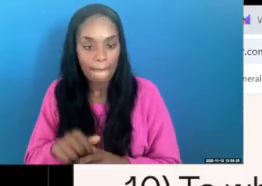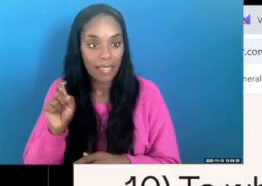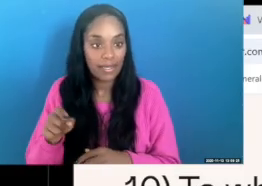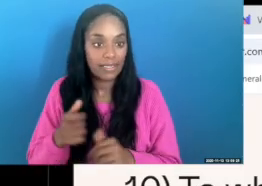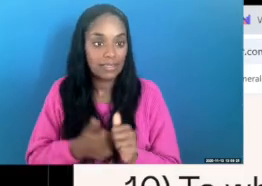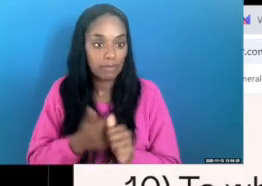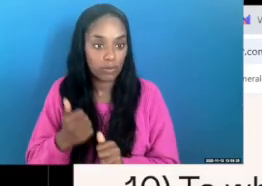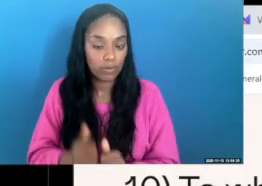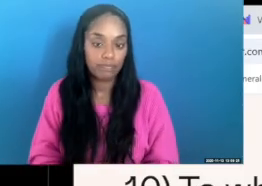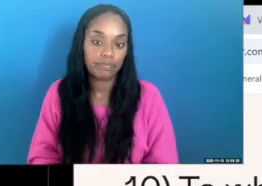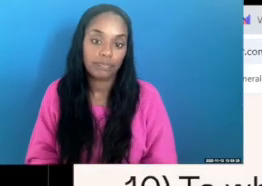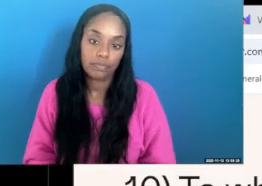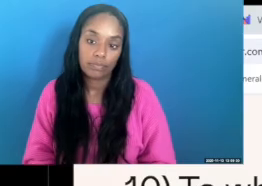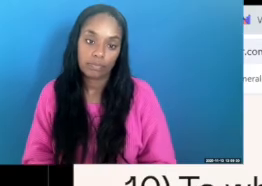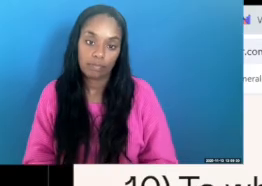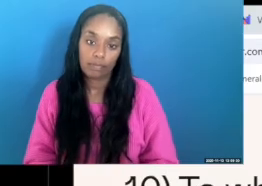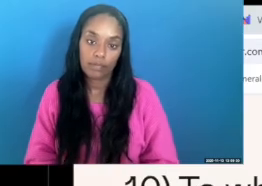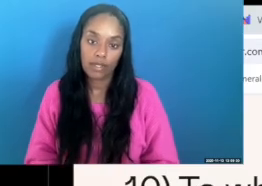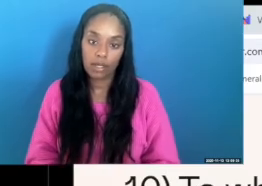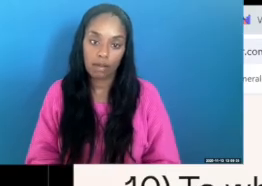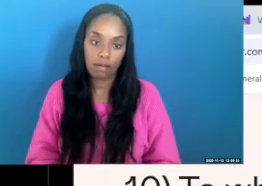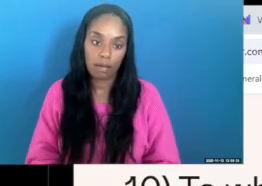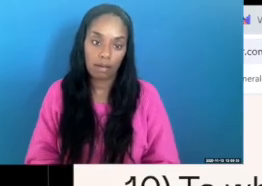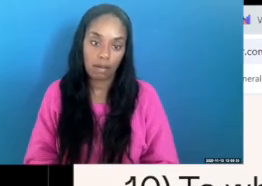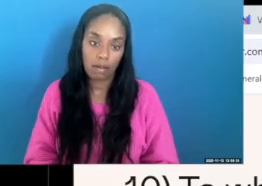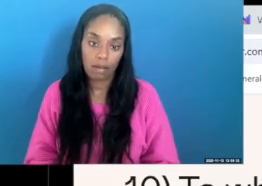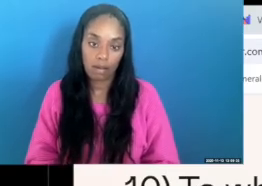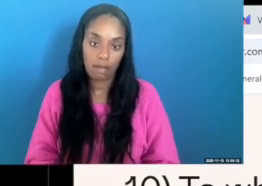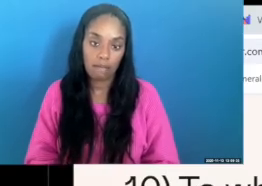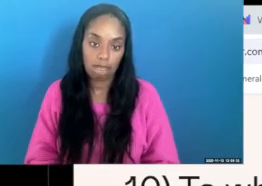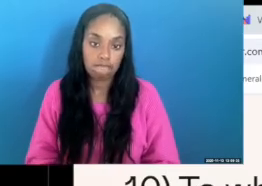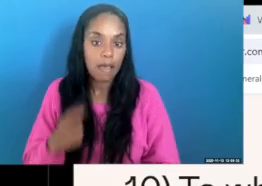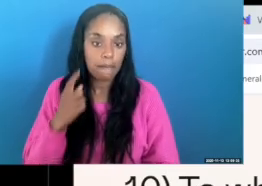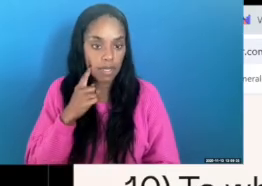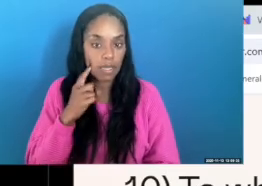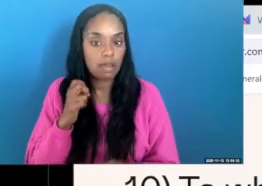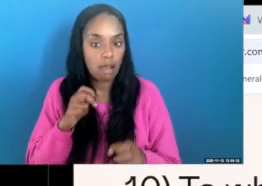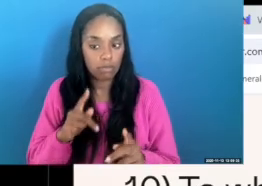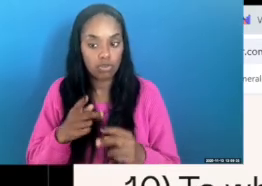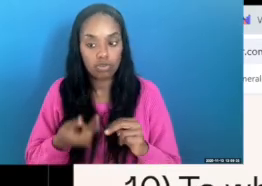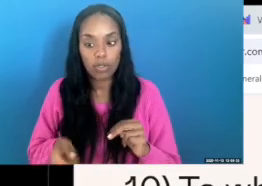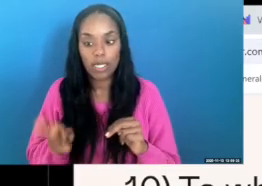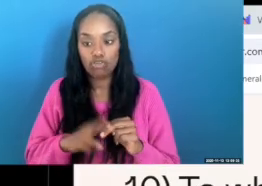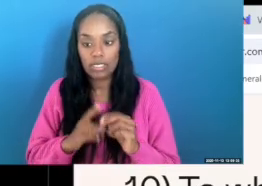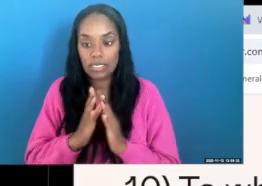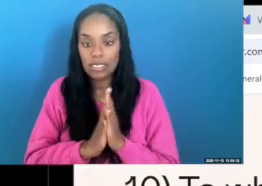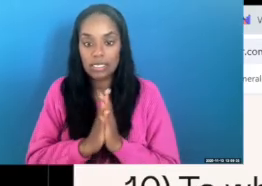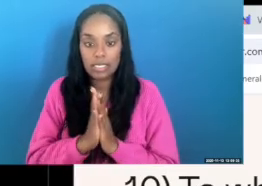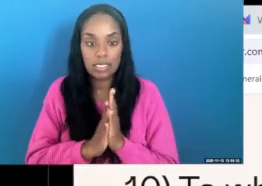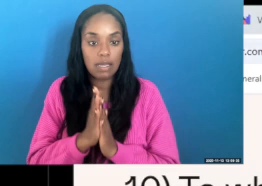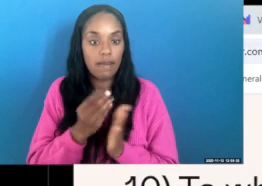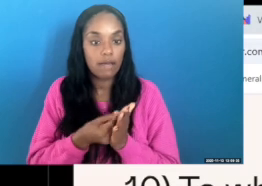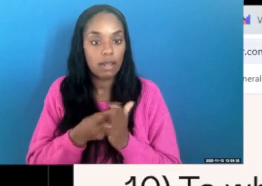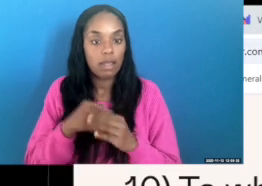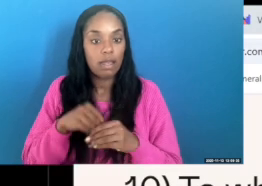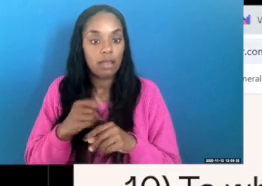can scale them higher, but also if we can't, that we're prioritizing them in the places that need them most. So I'm